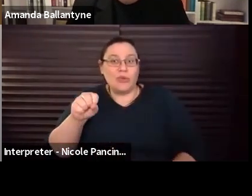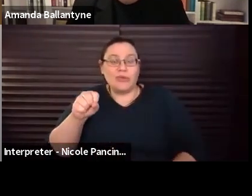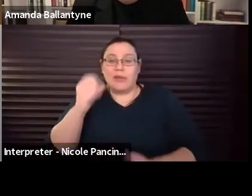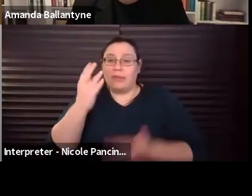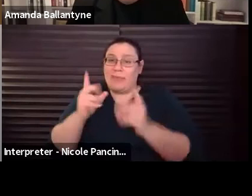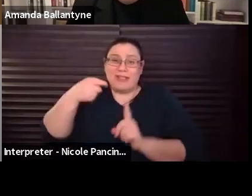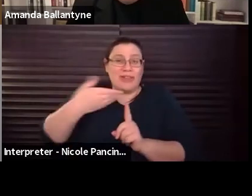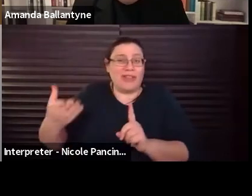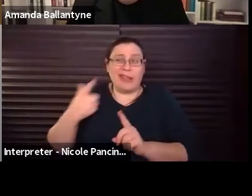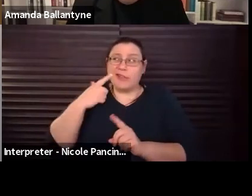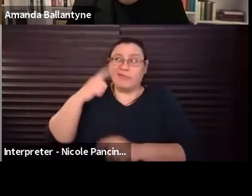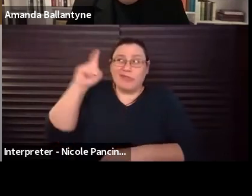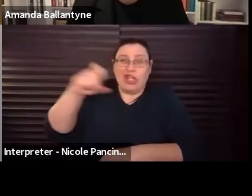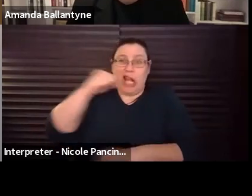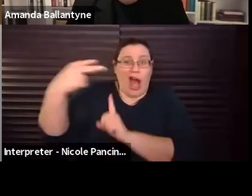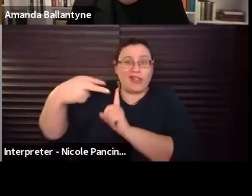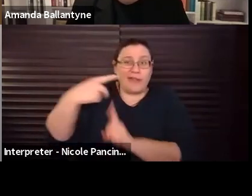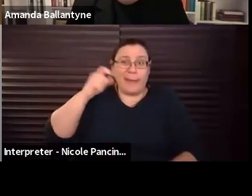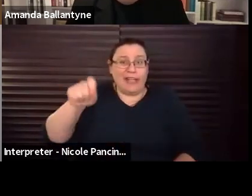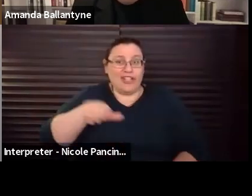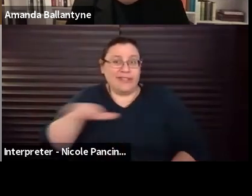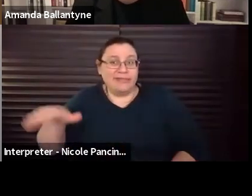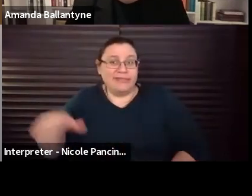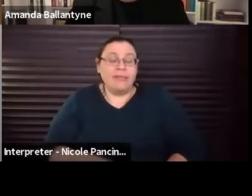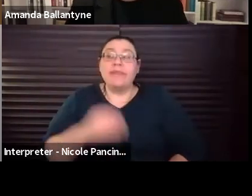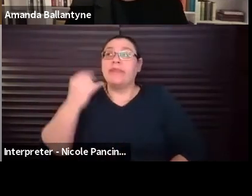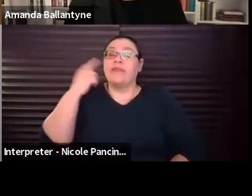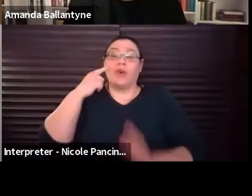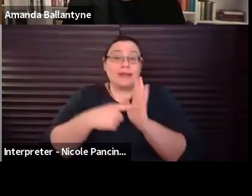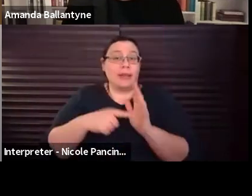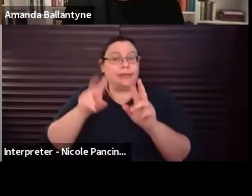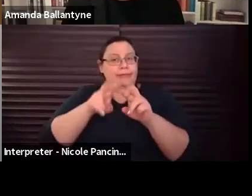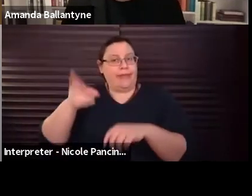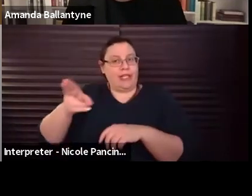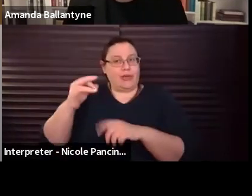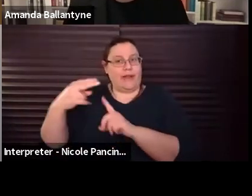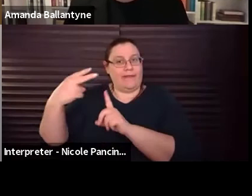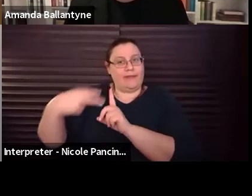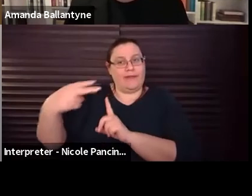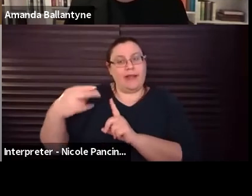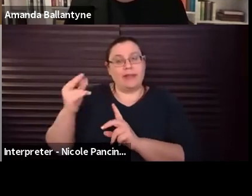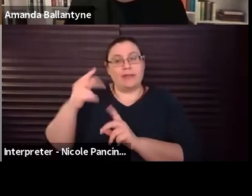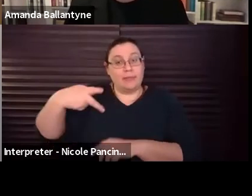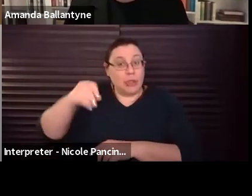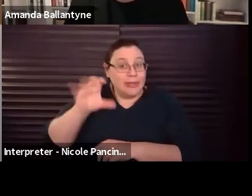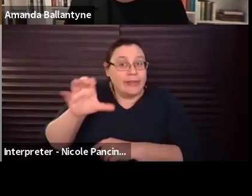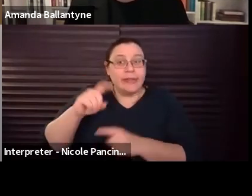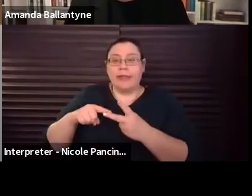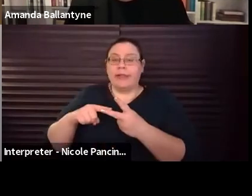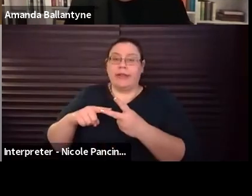surveilled. And if you look at sort of, the history of surveillance of people of color, of